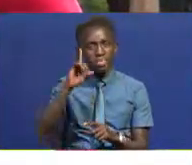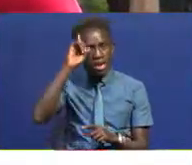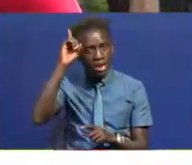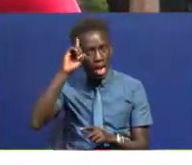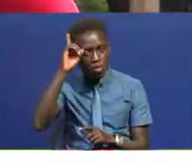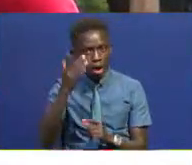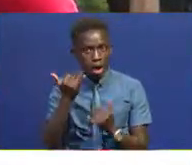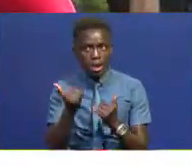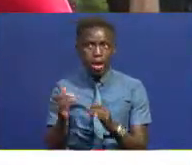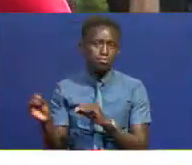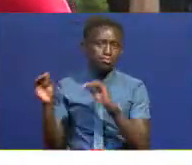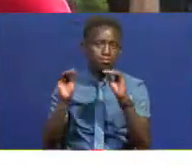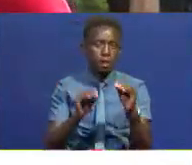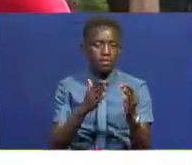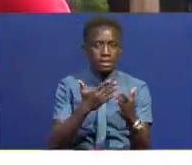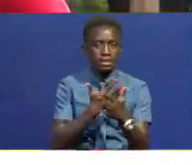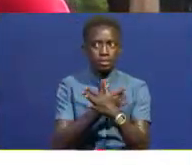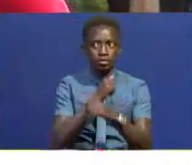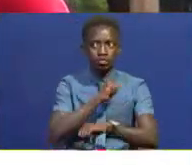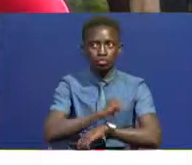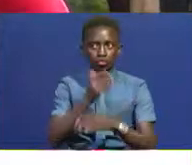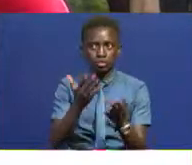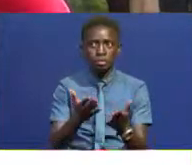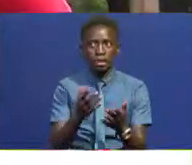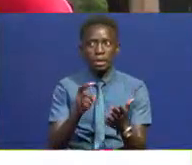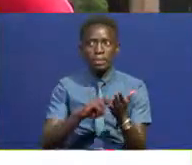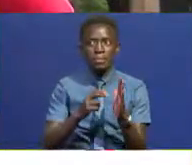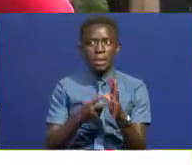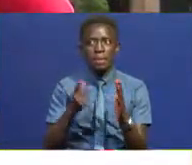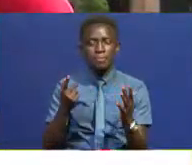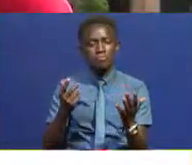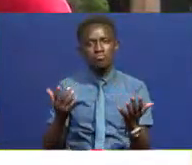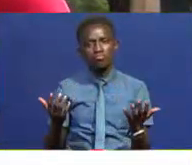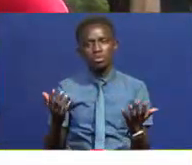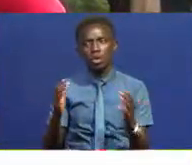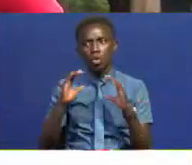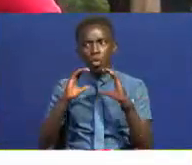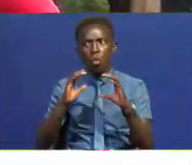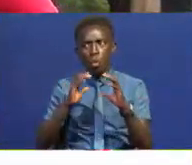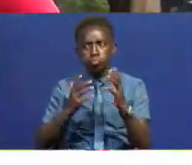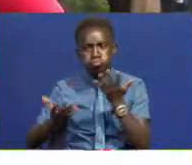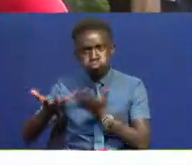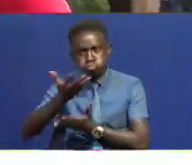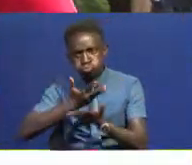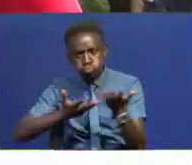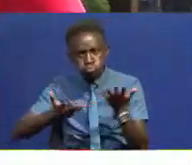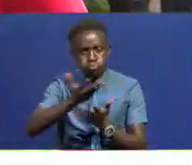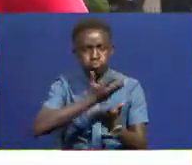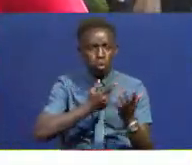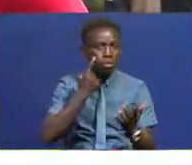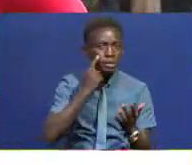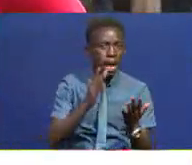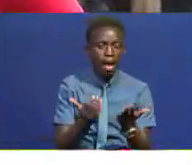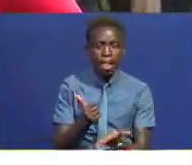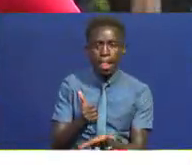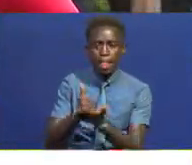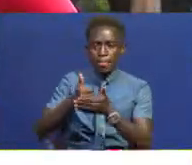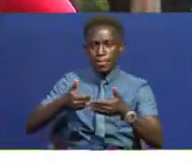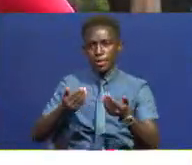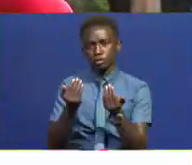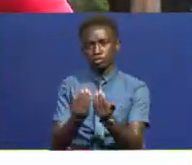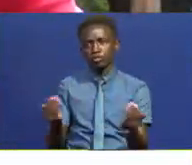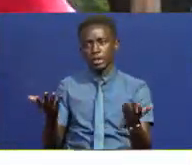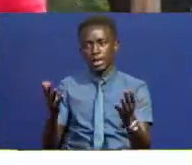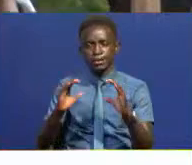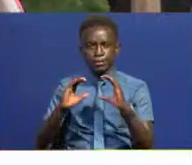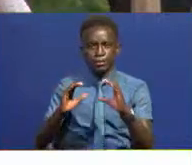Germany school. I think it's just a matter of intermingling with the coaches and to see how we can help our youngsters to get that further education into